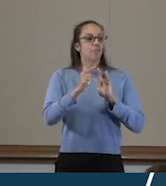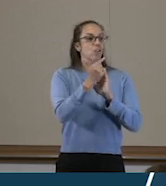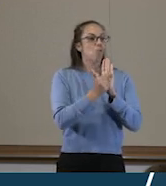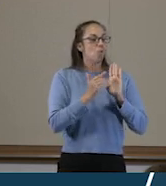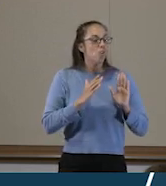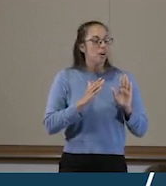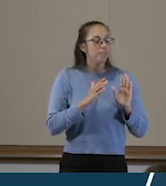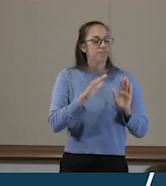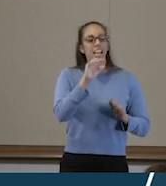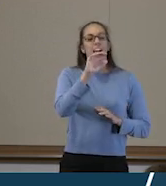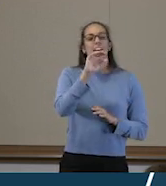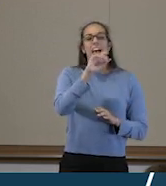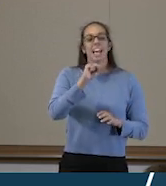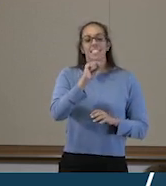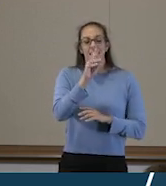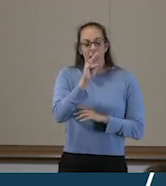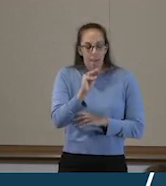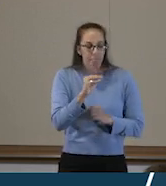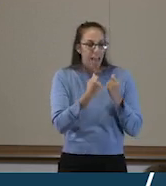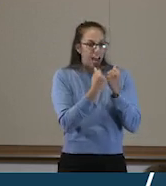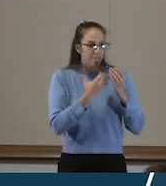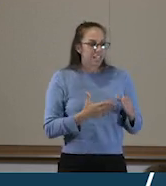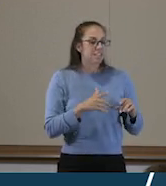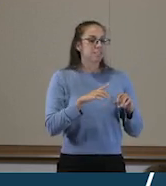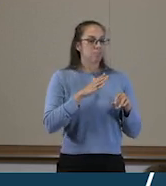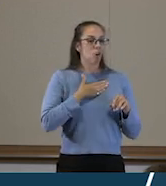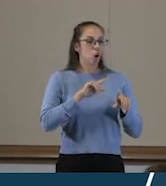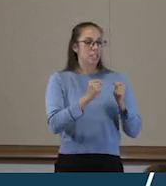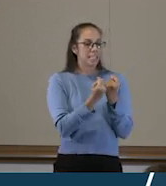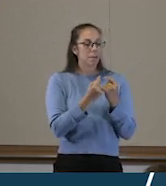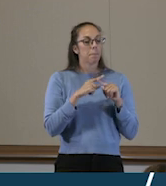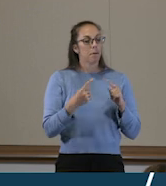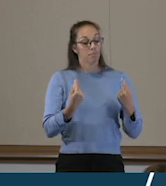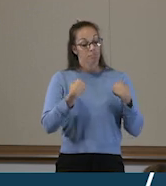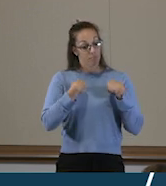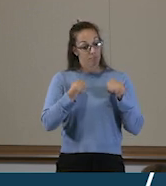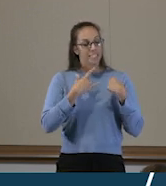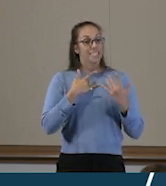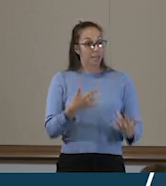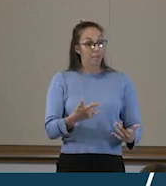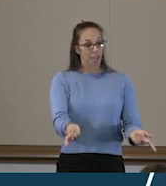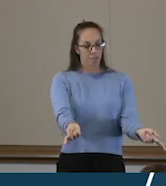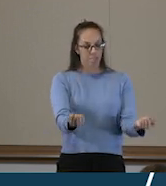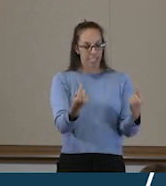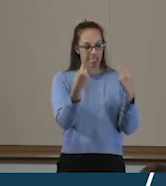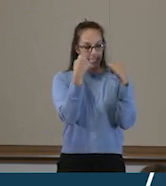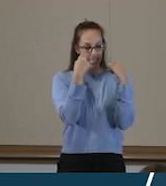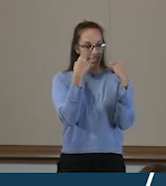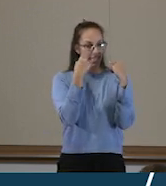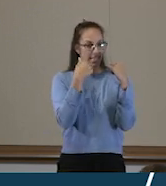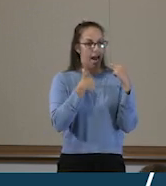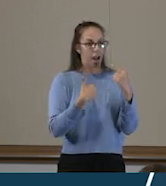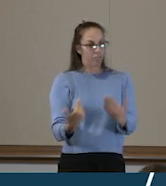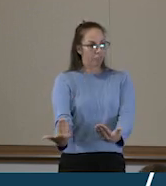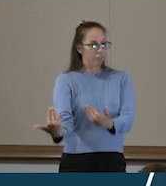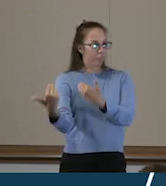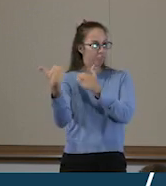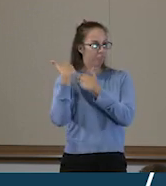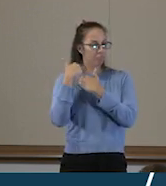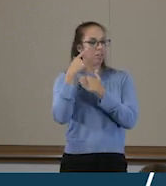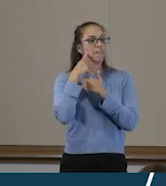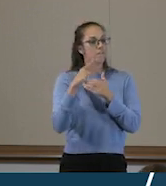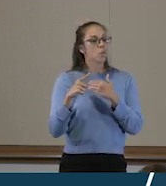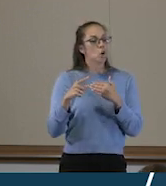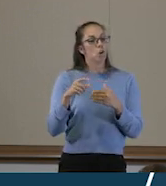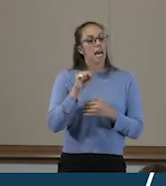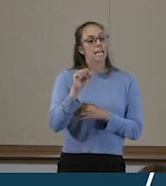team just so that they can have some experience with this. But typically it does come to me. I am the person that does supported decision